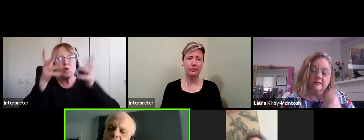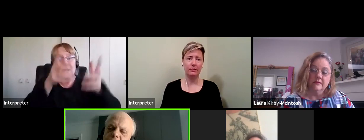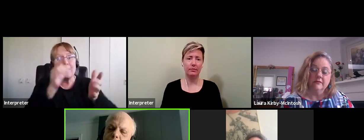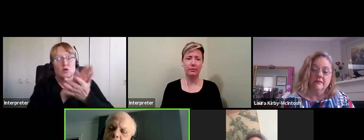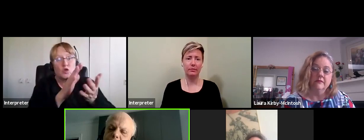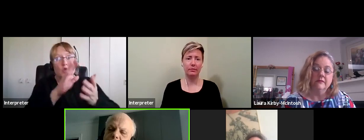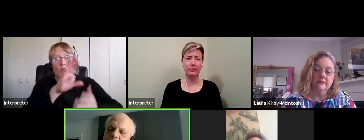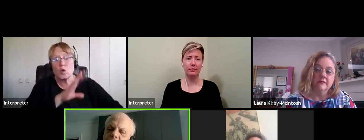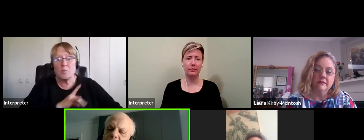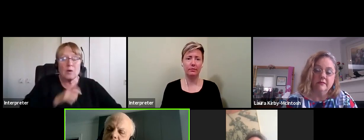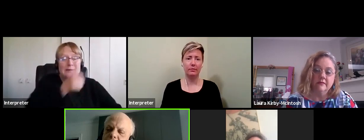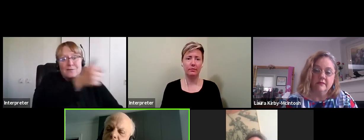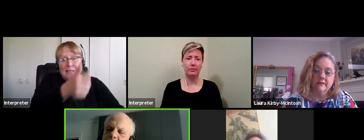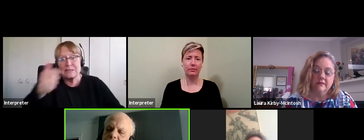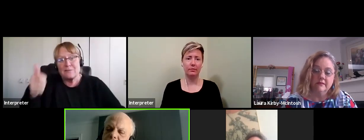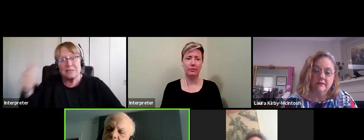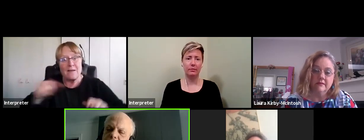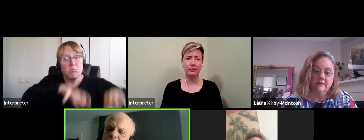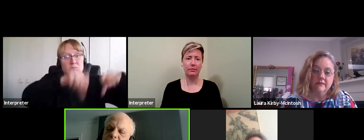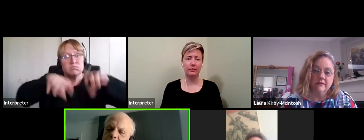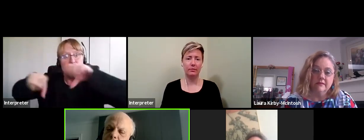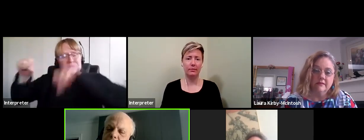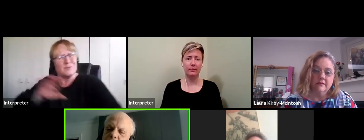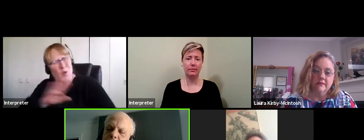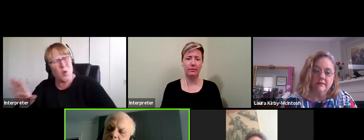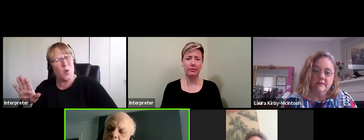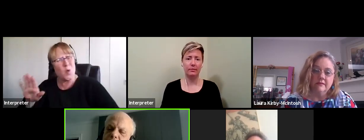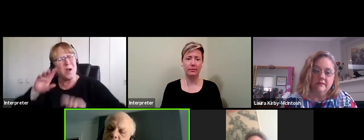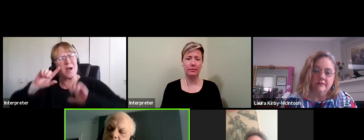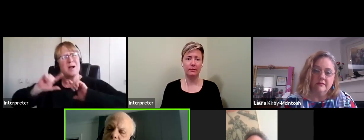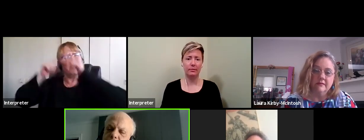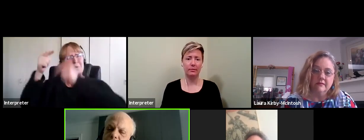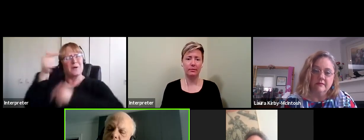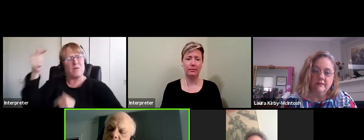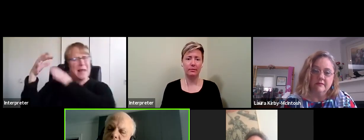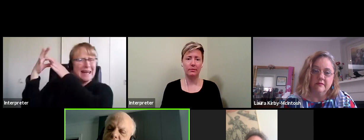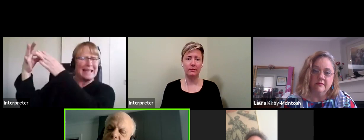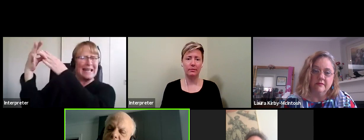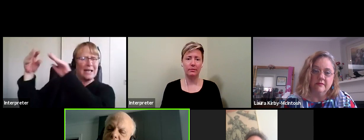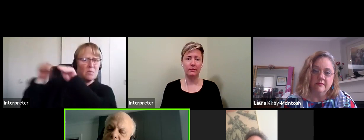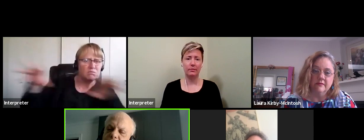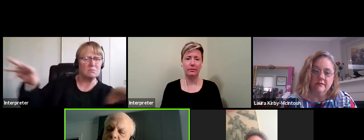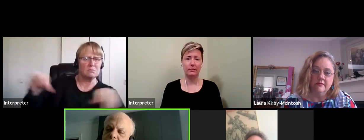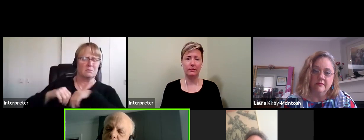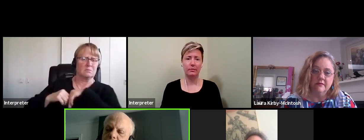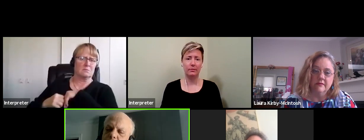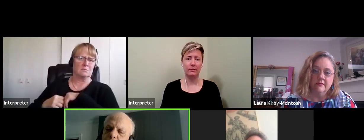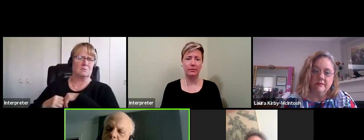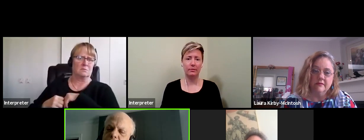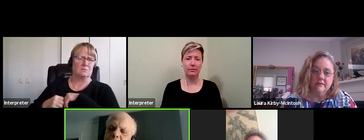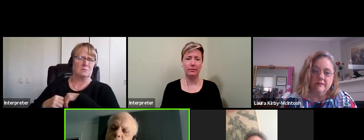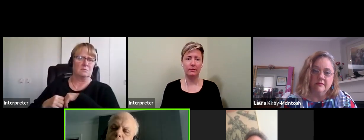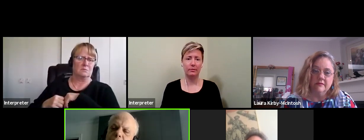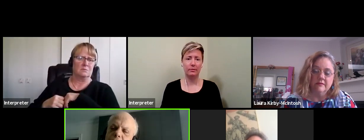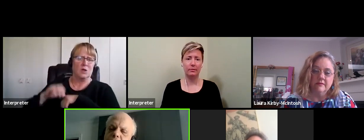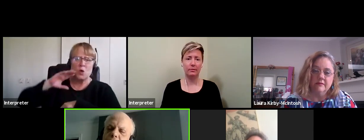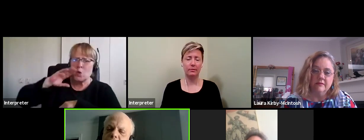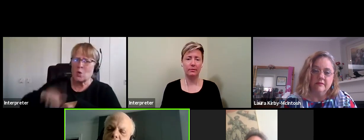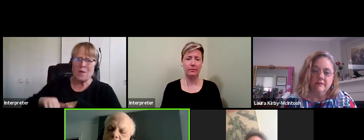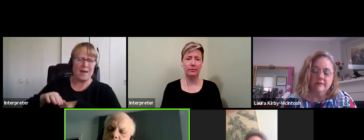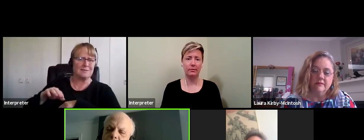to step up and lead on this. This is an example where they should be reaching out to us for advice and ideas. There are cores of people